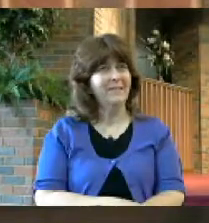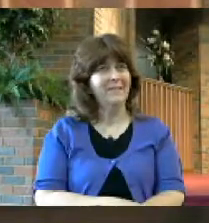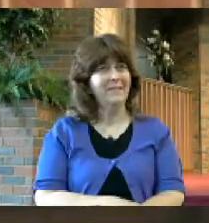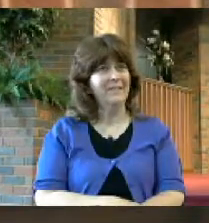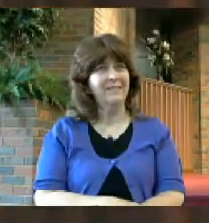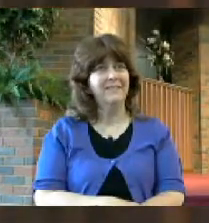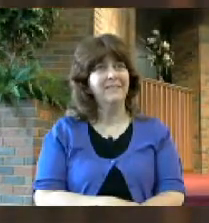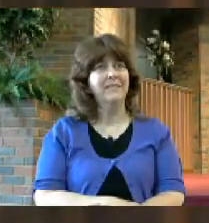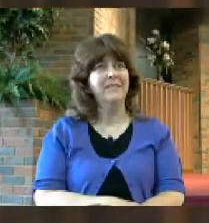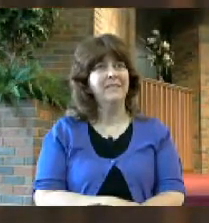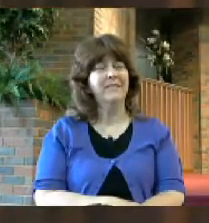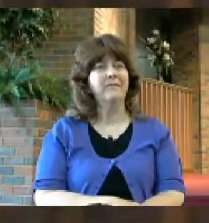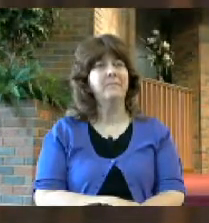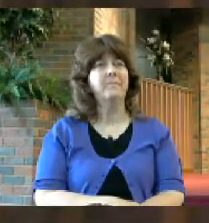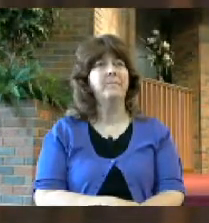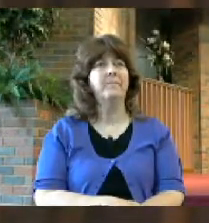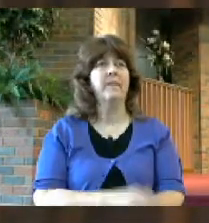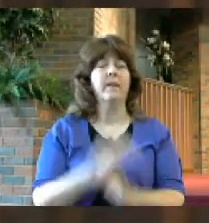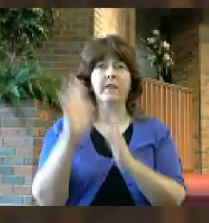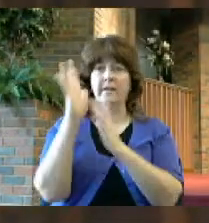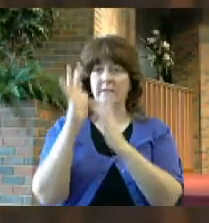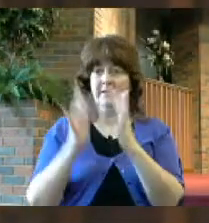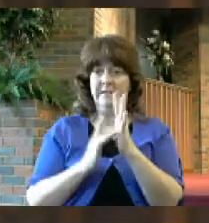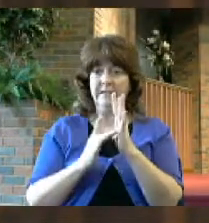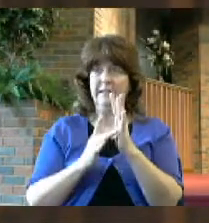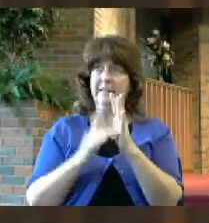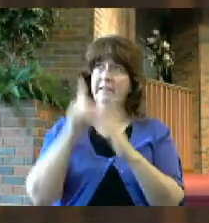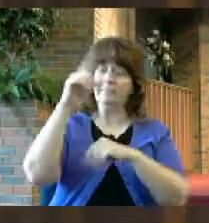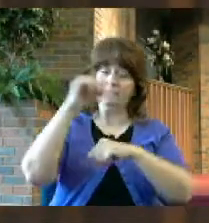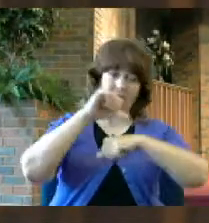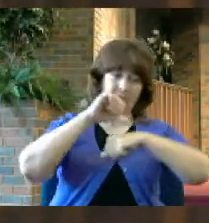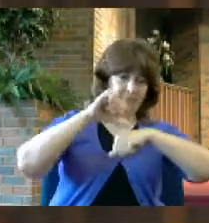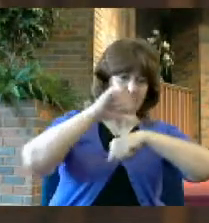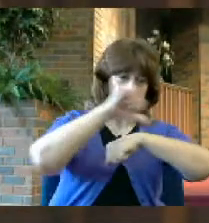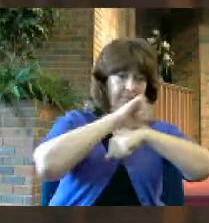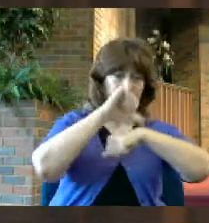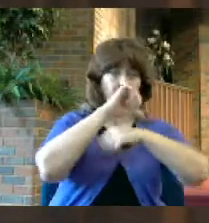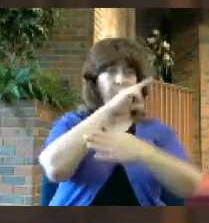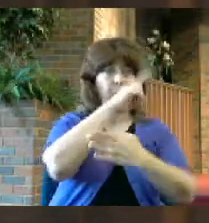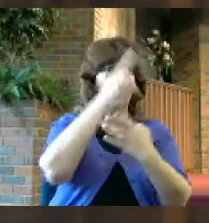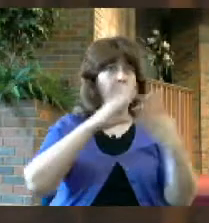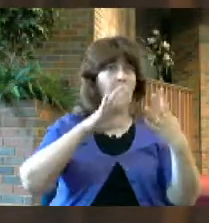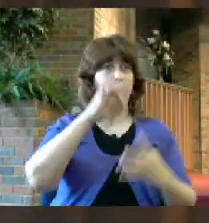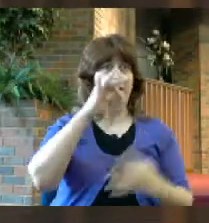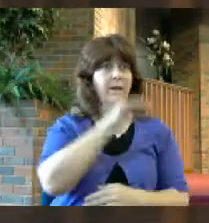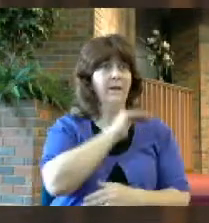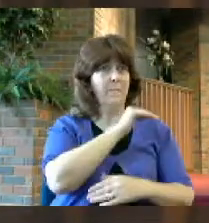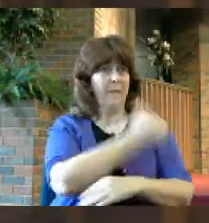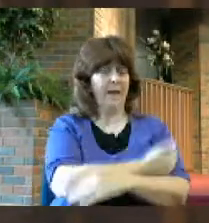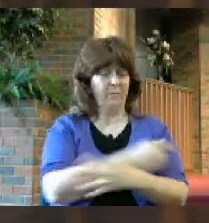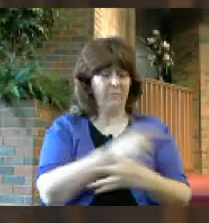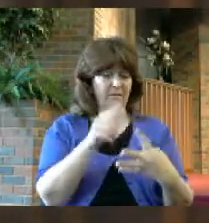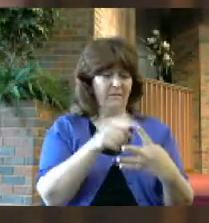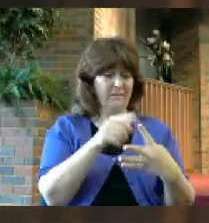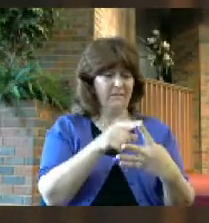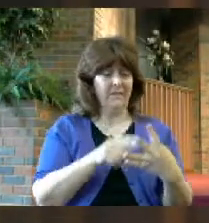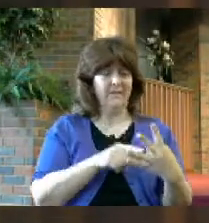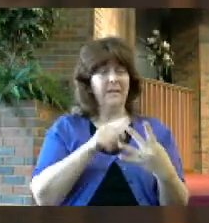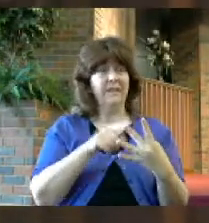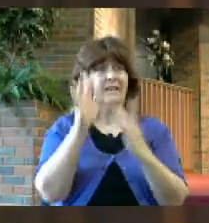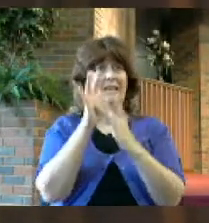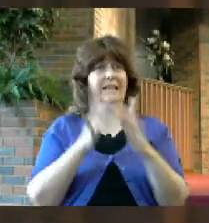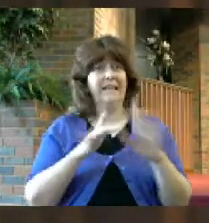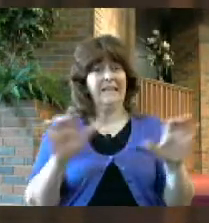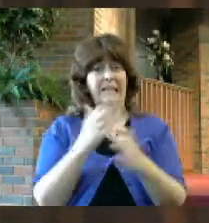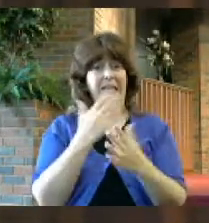Jesus was anointed by the Holy Spirit and with power. Jesus went about doing good. Jesus was healing all those who were afflicted by the